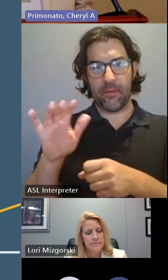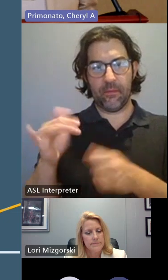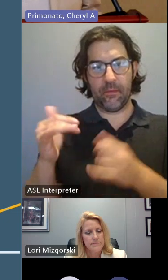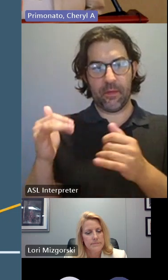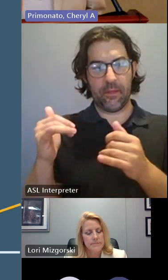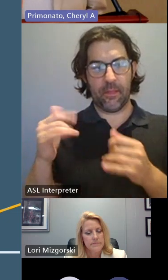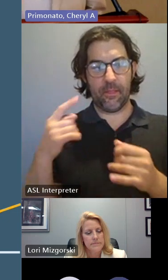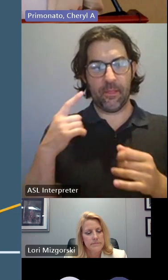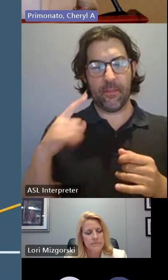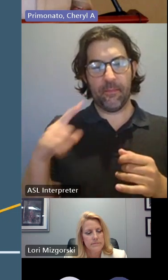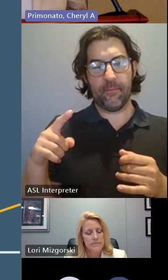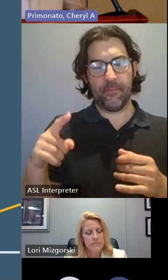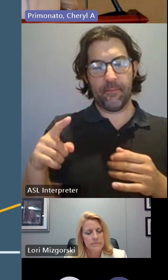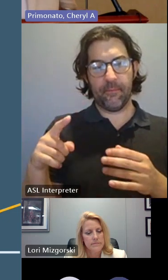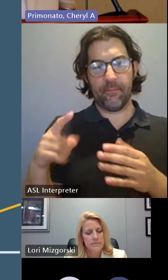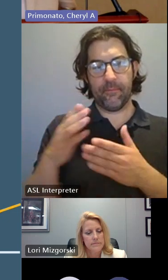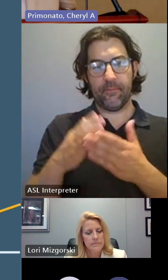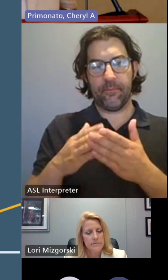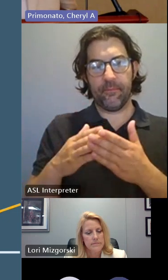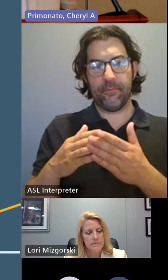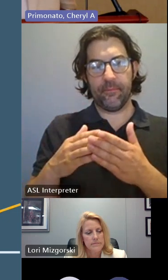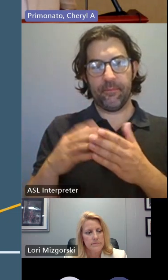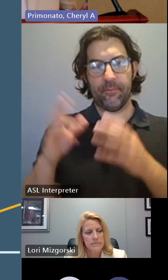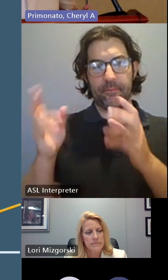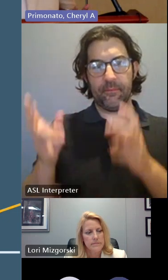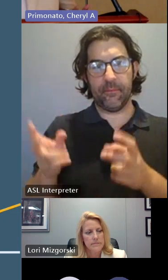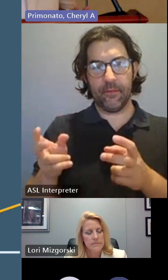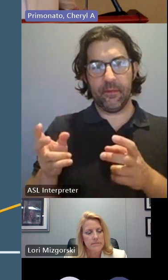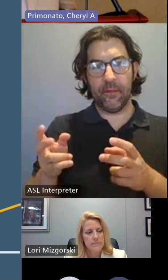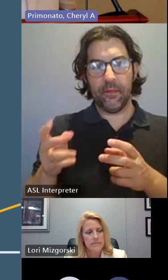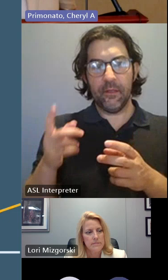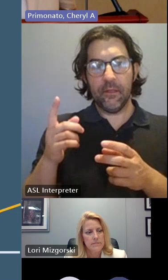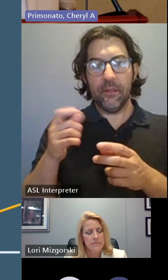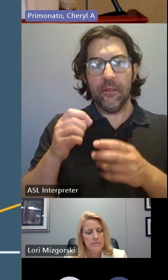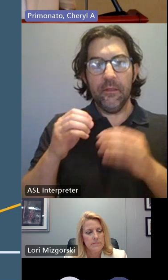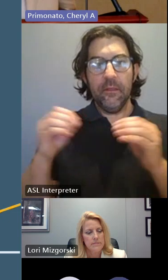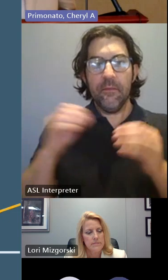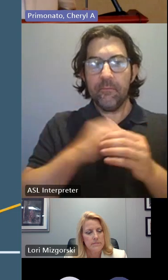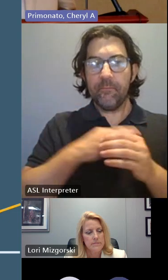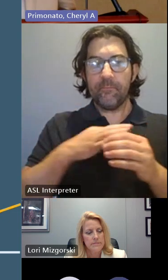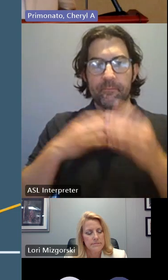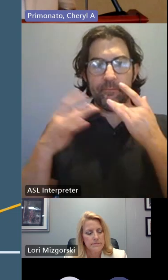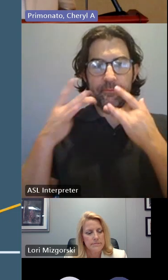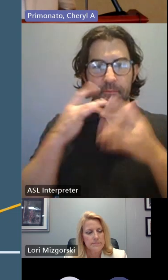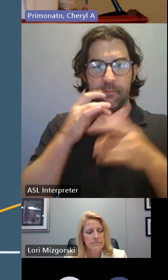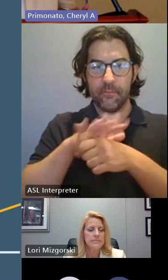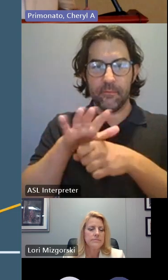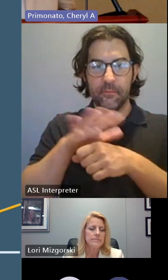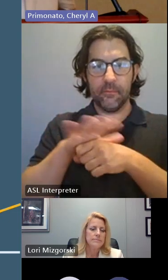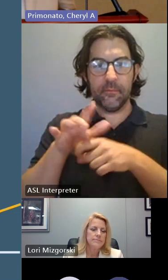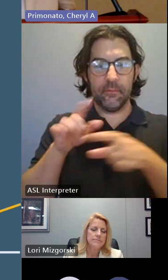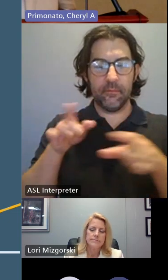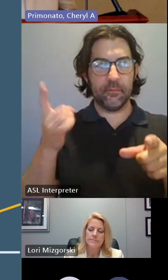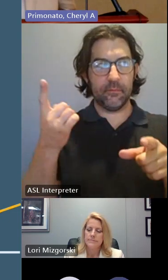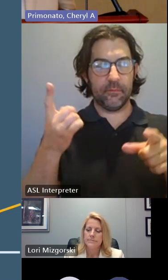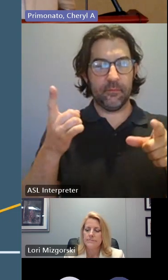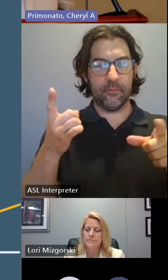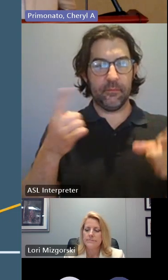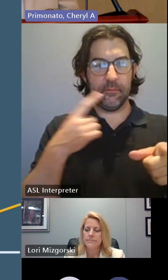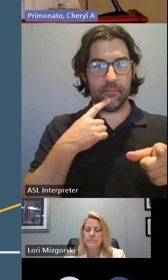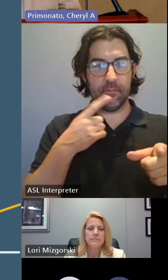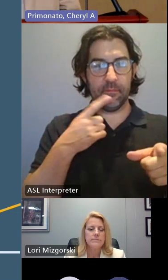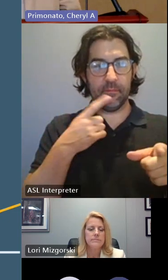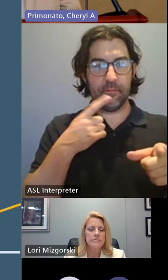due to some issues with being understaffed. However, this potential bidder did convey that they